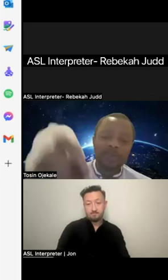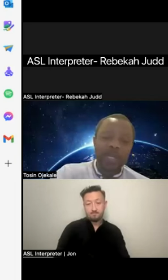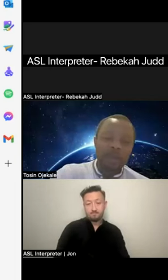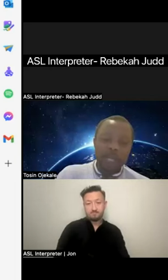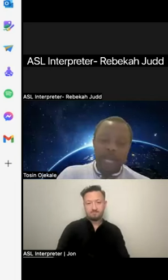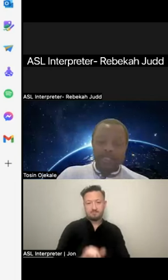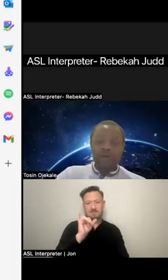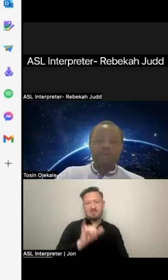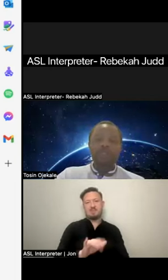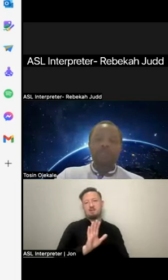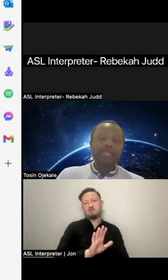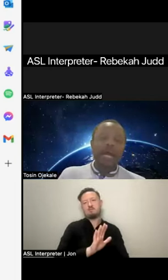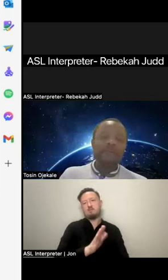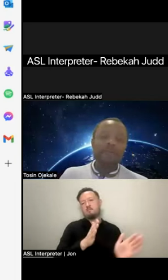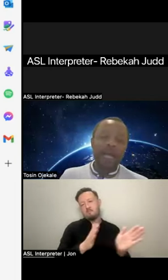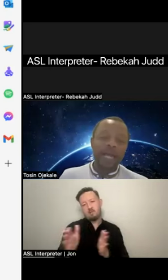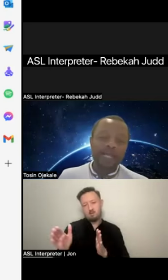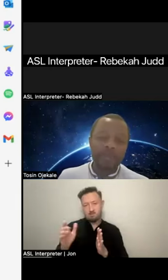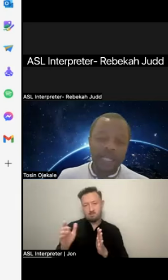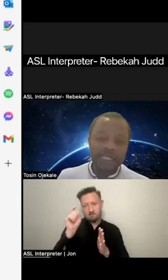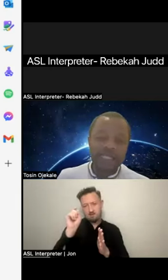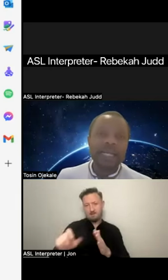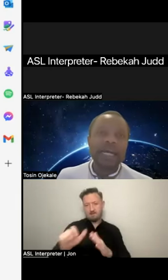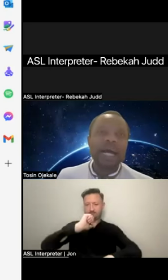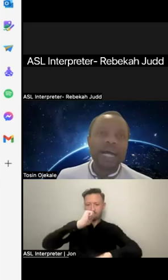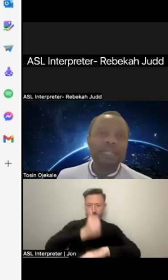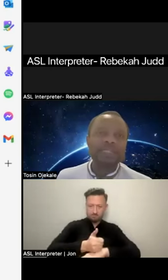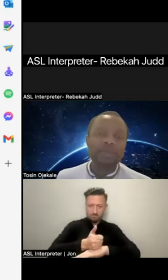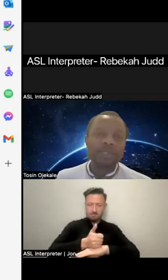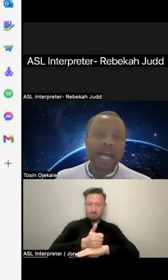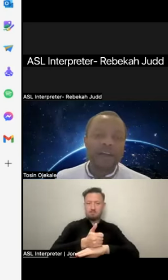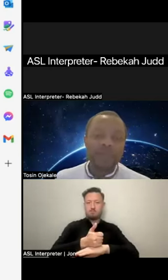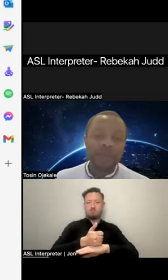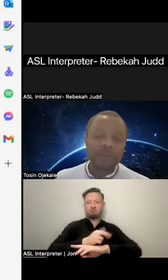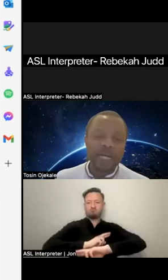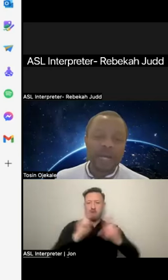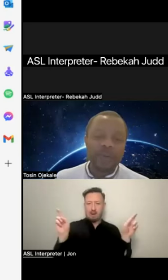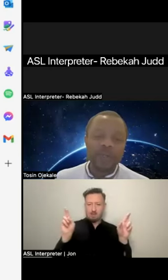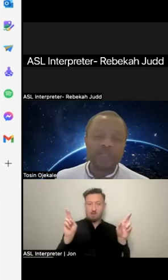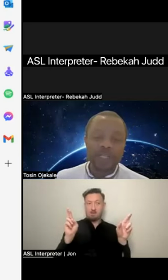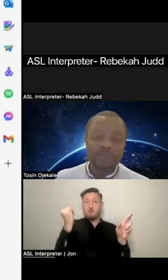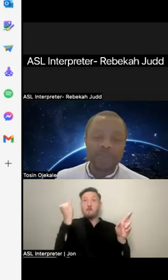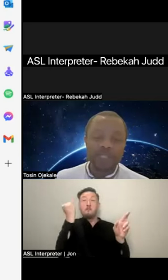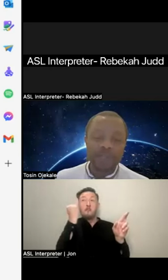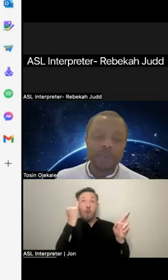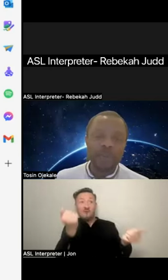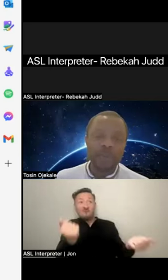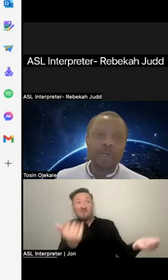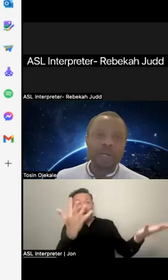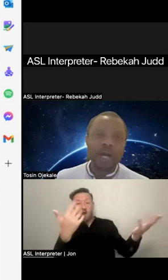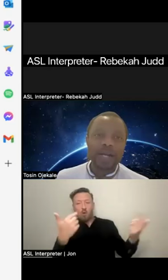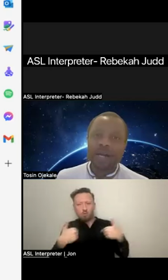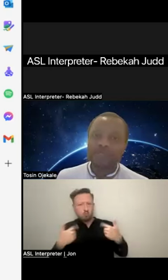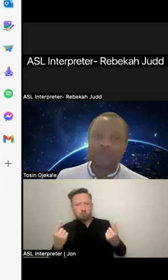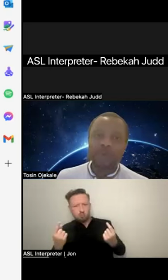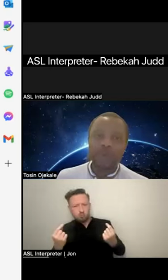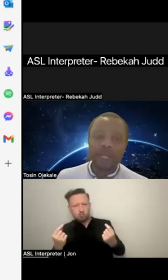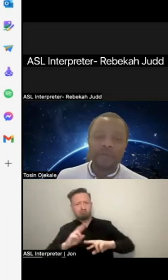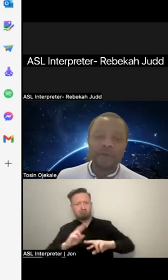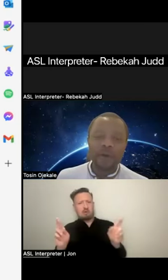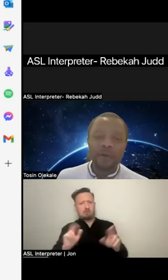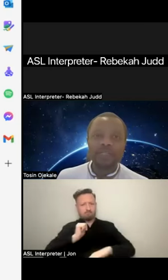that's where your plan comes. You must have a plan in place, and you must have people that are what? Responsible,